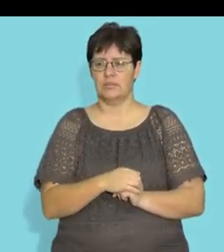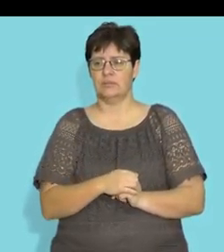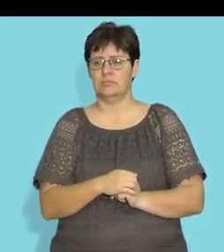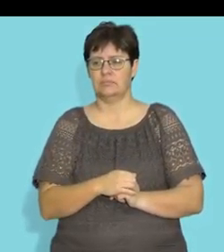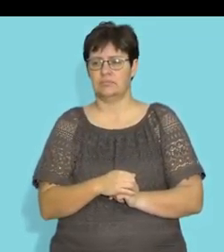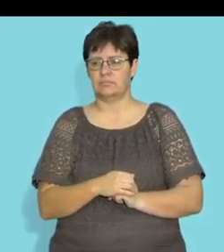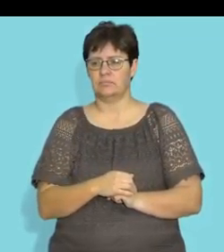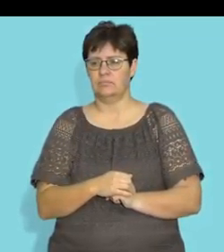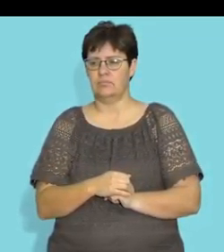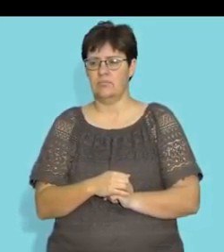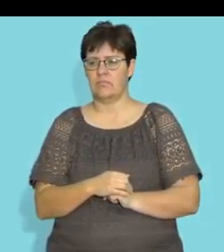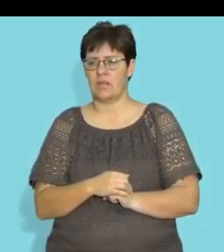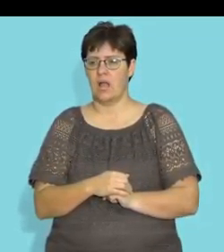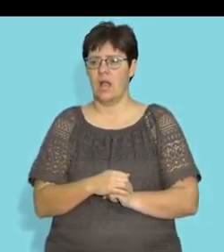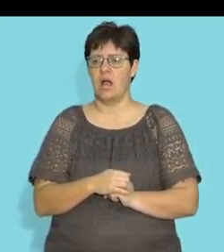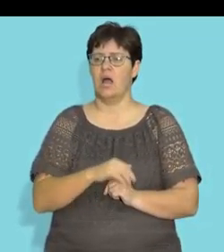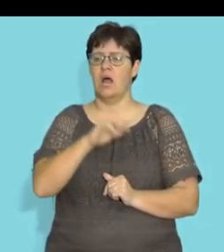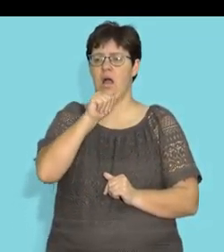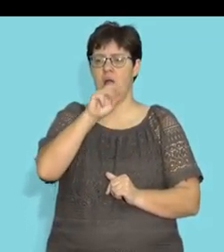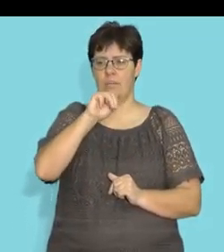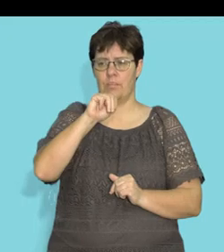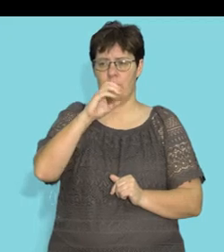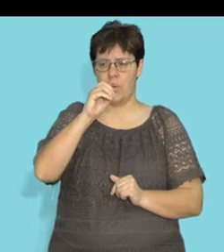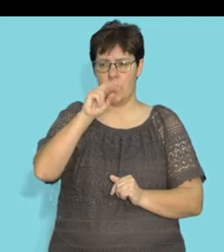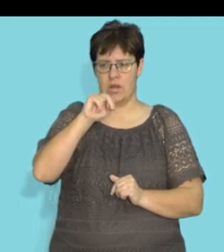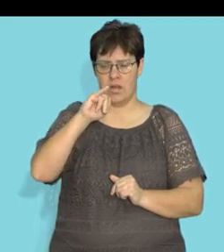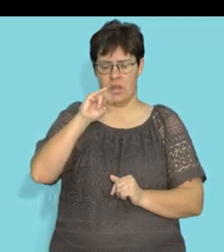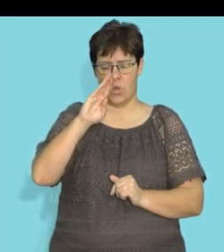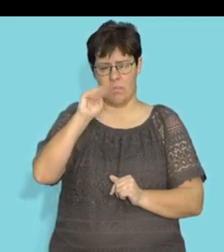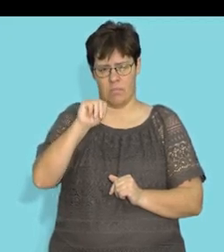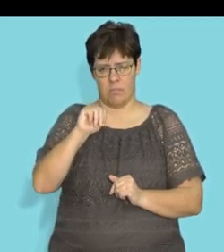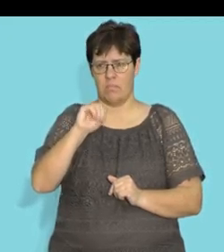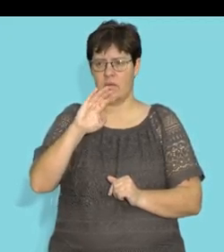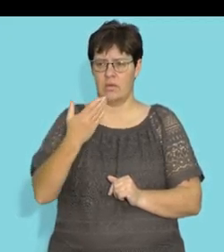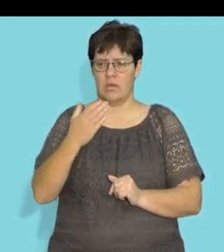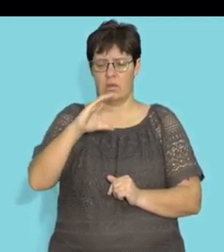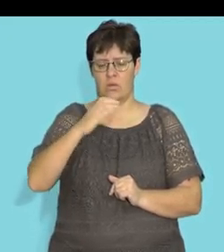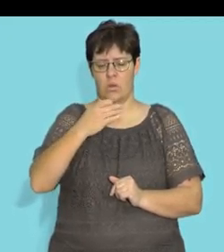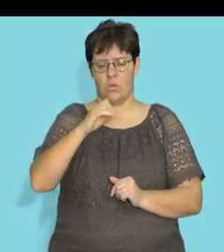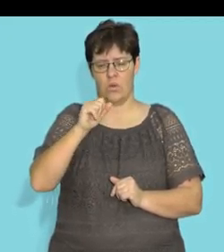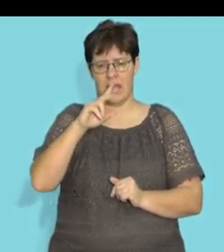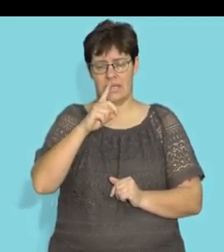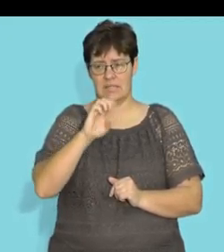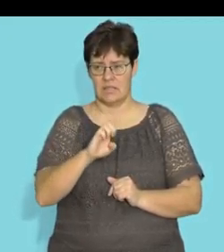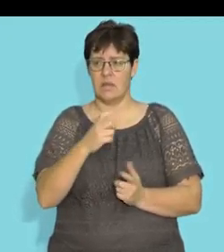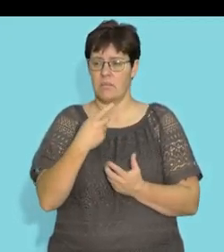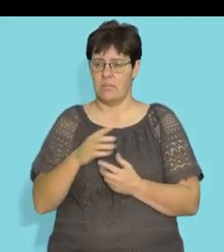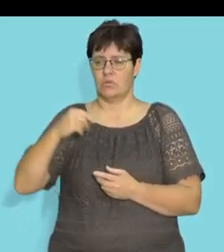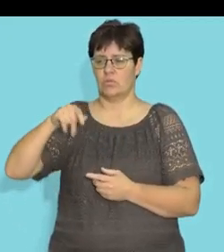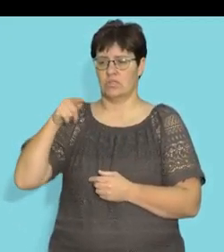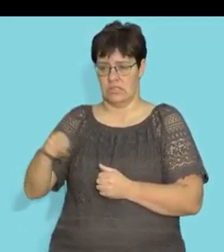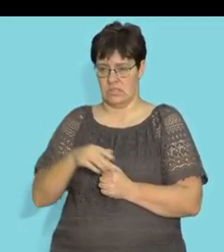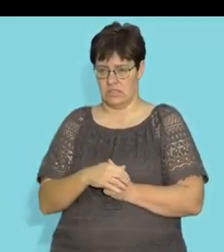changing of the pH of the salt is actually hydrolysis of the salt.